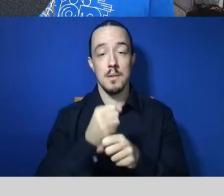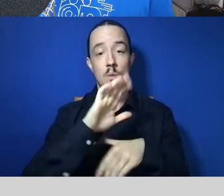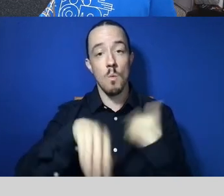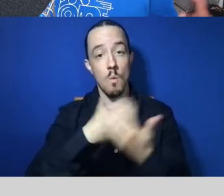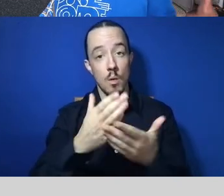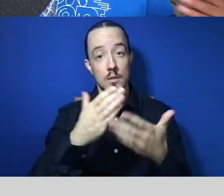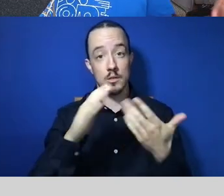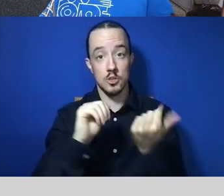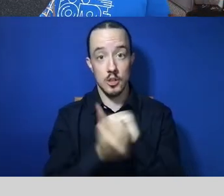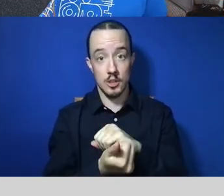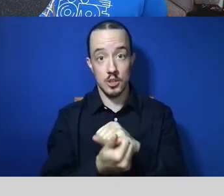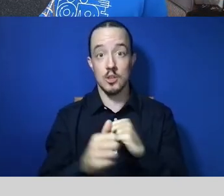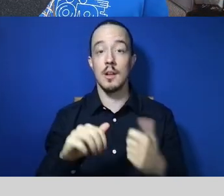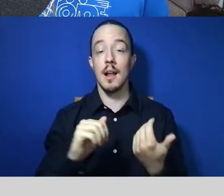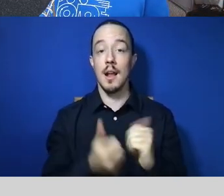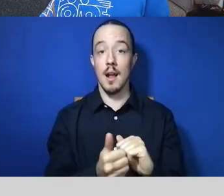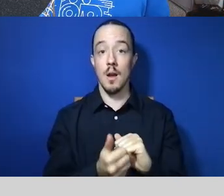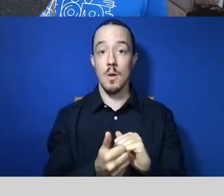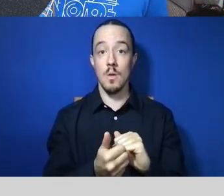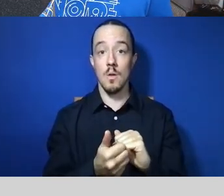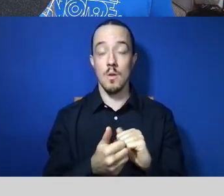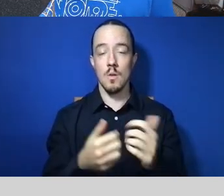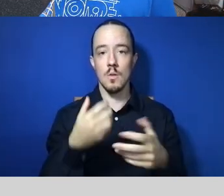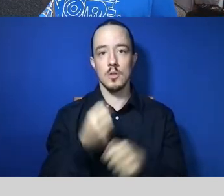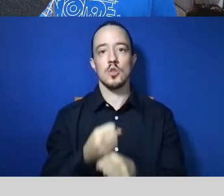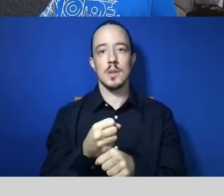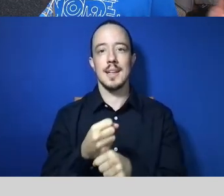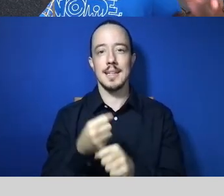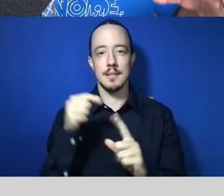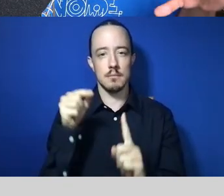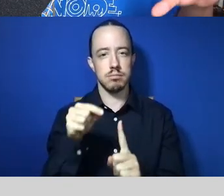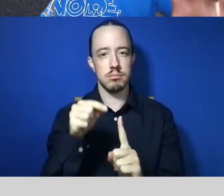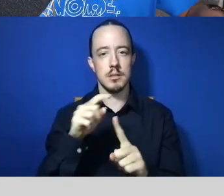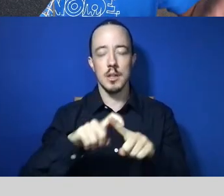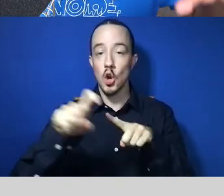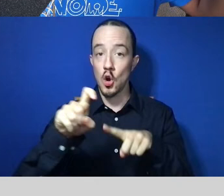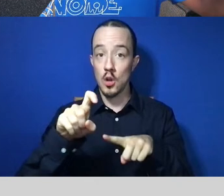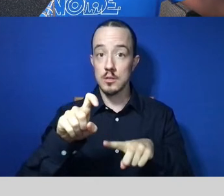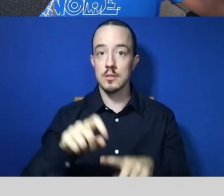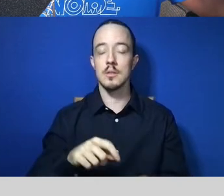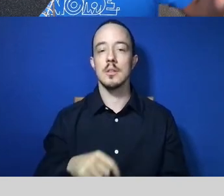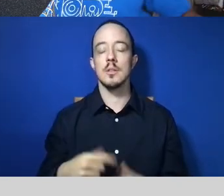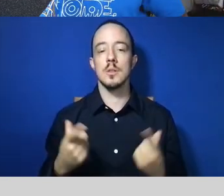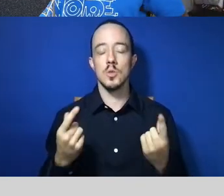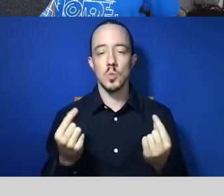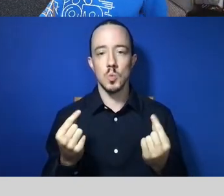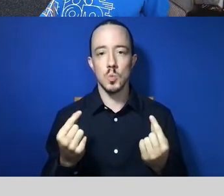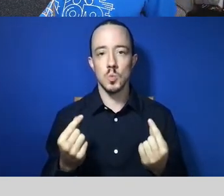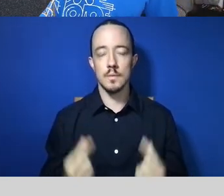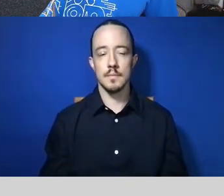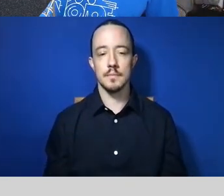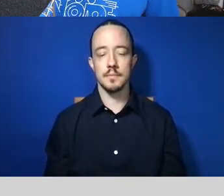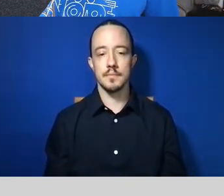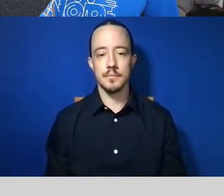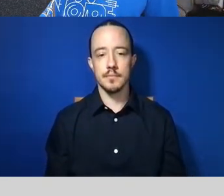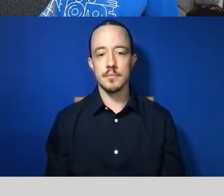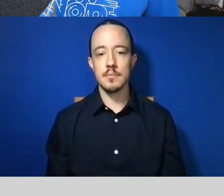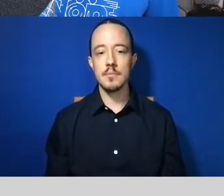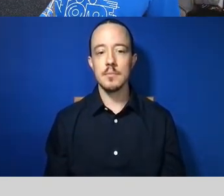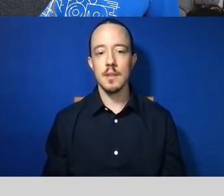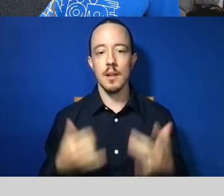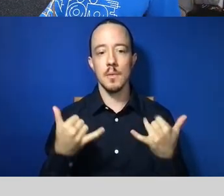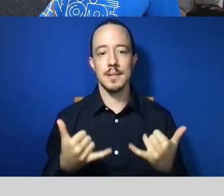all of these changes into how we create these calls, what we're going to